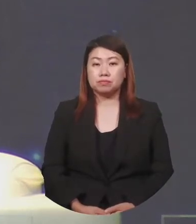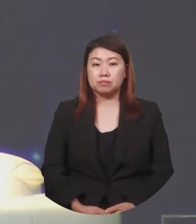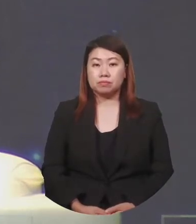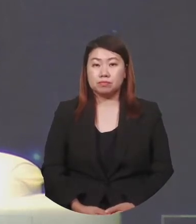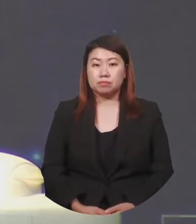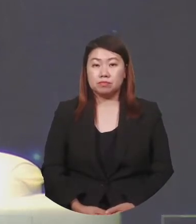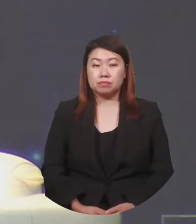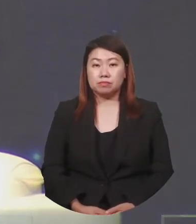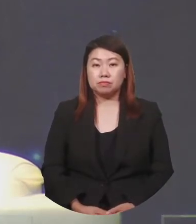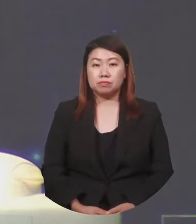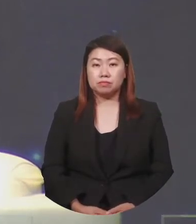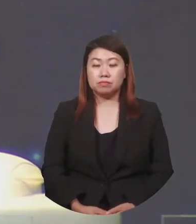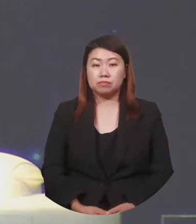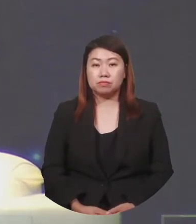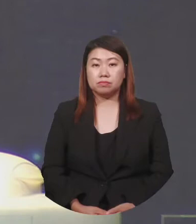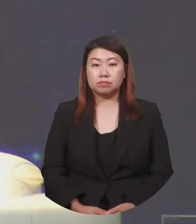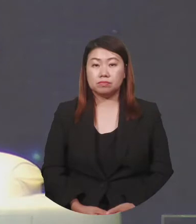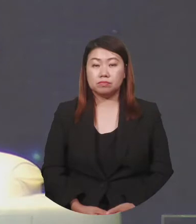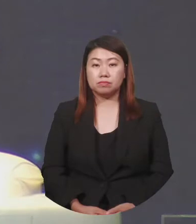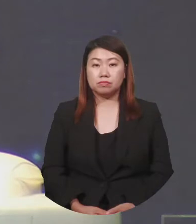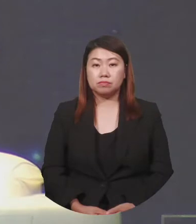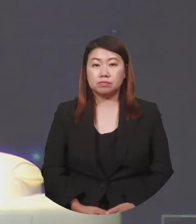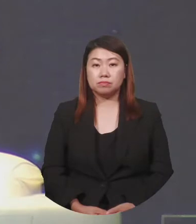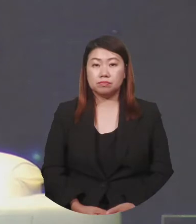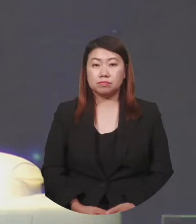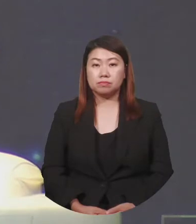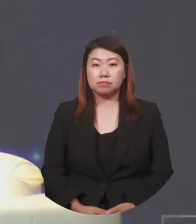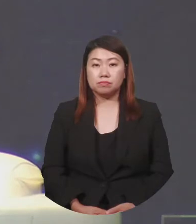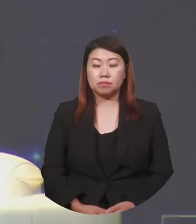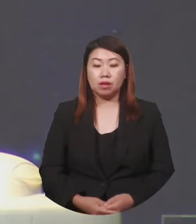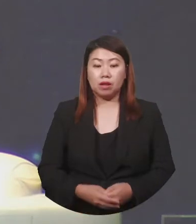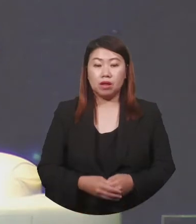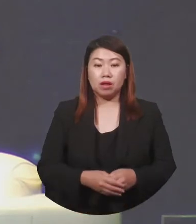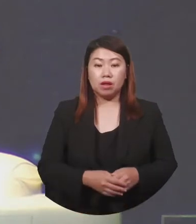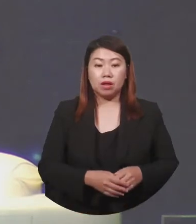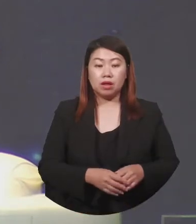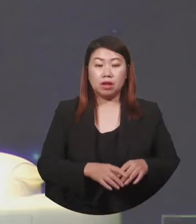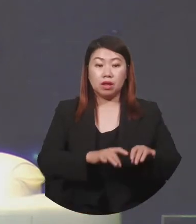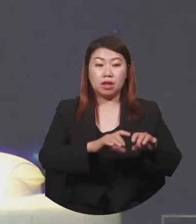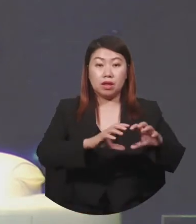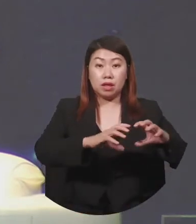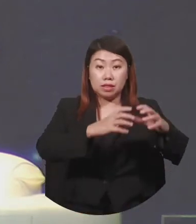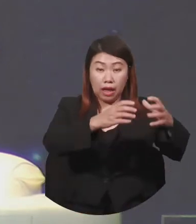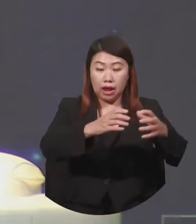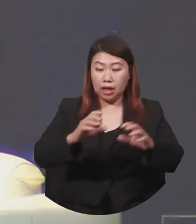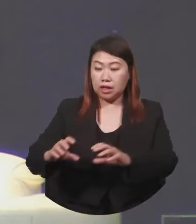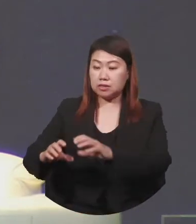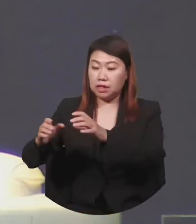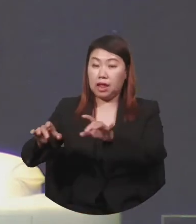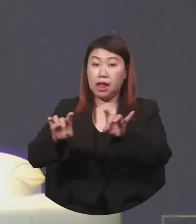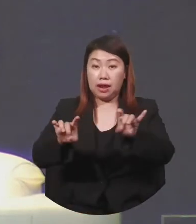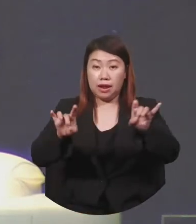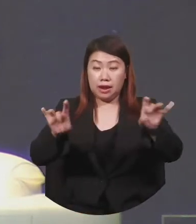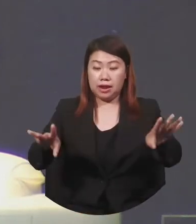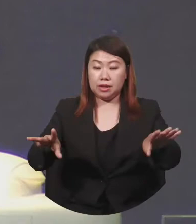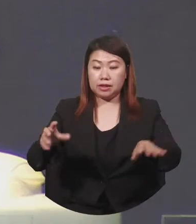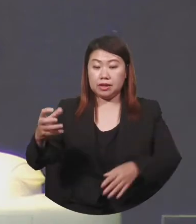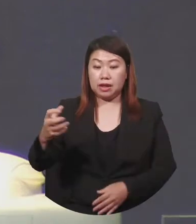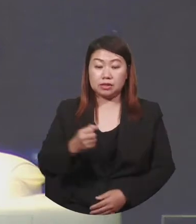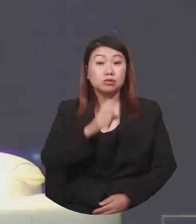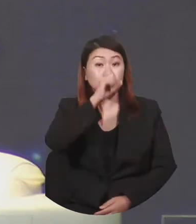comparative advantages of donors may be overlooked, or priorities of beneficiaries might become neglected in the process